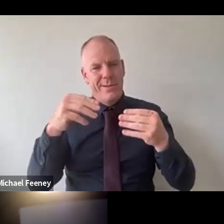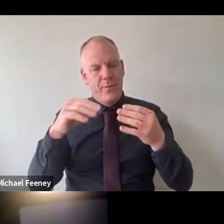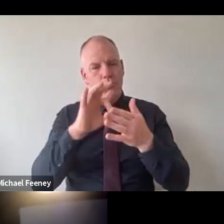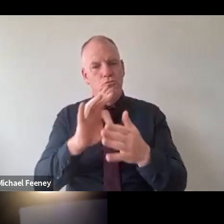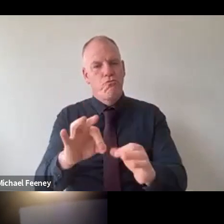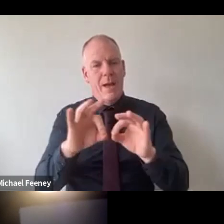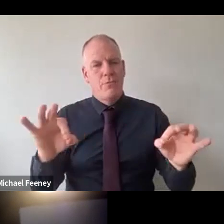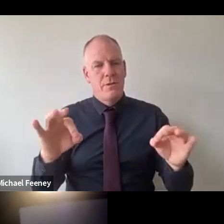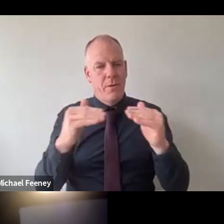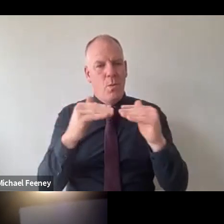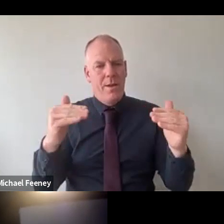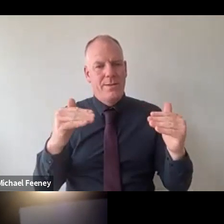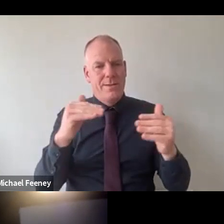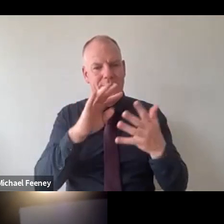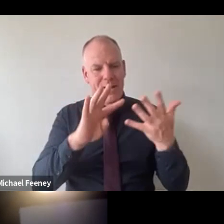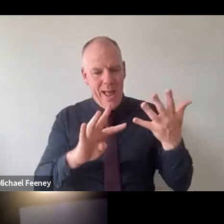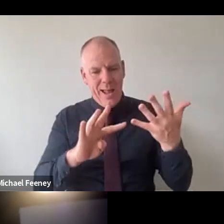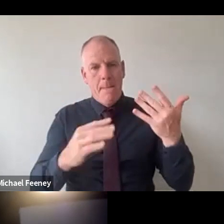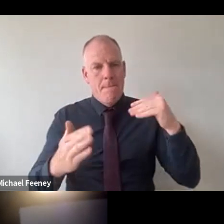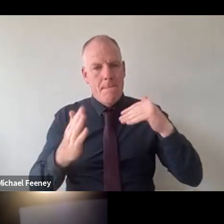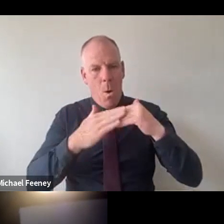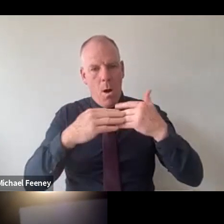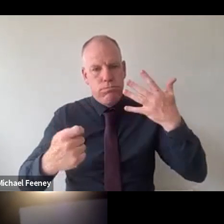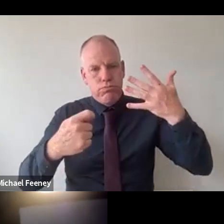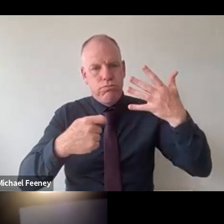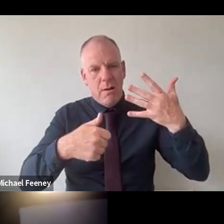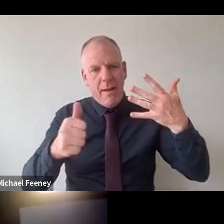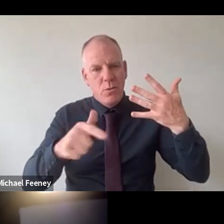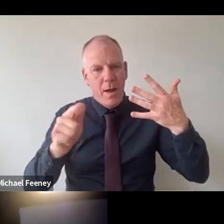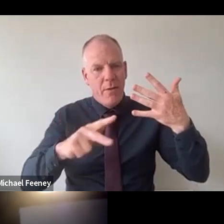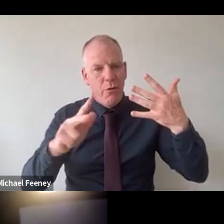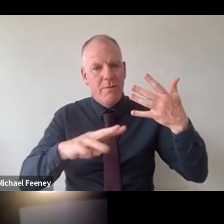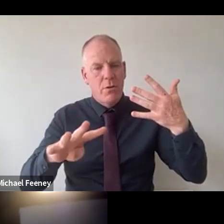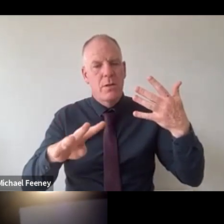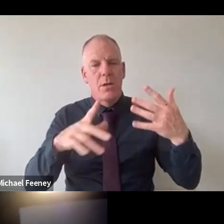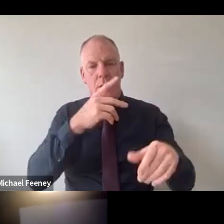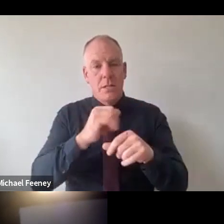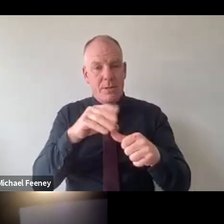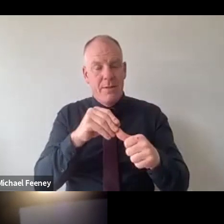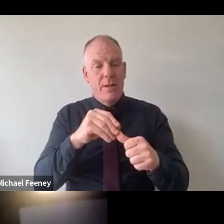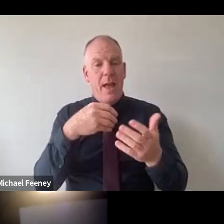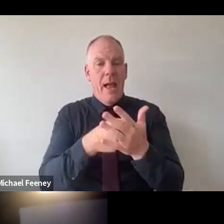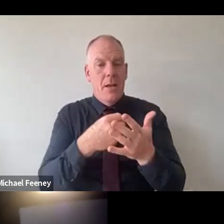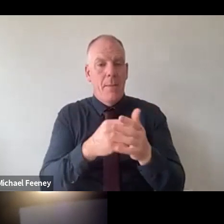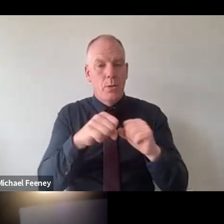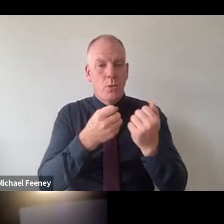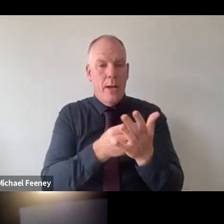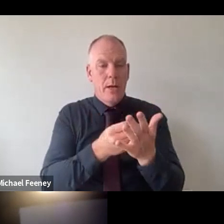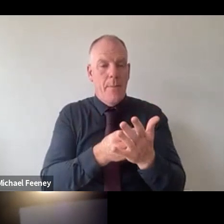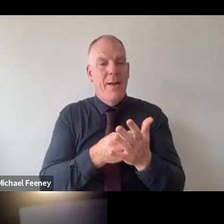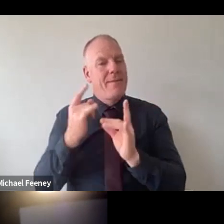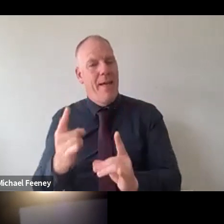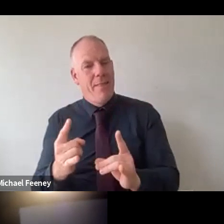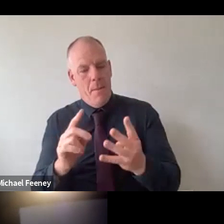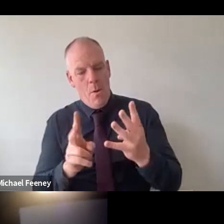the equality legislation with a focus on socioeconomic status and health status. The topic and the focus on these